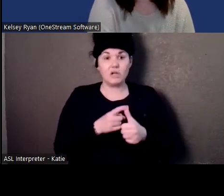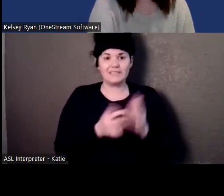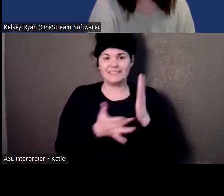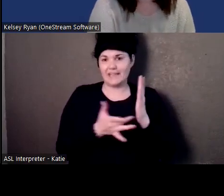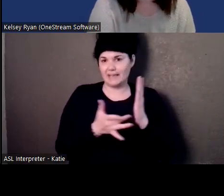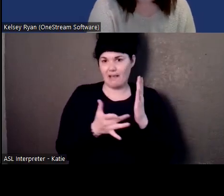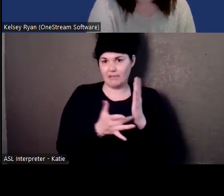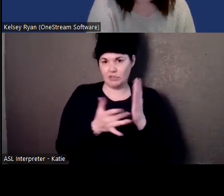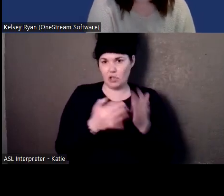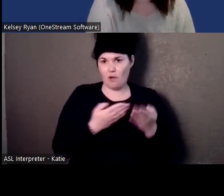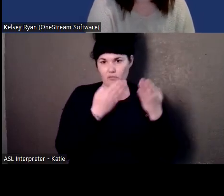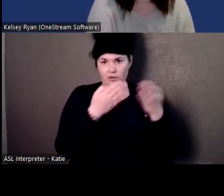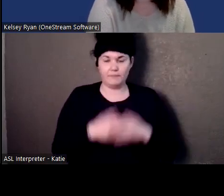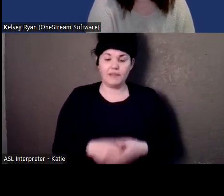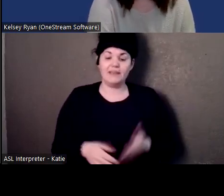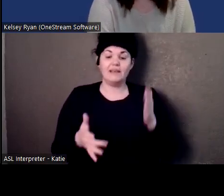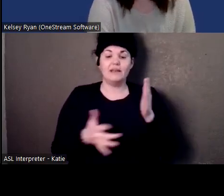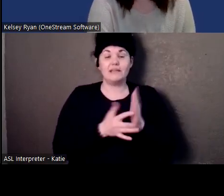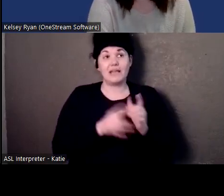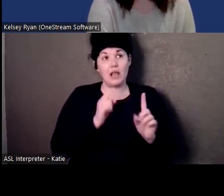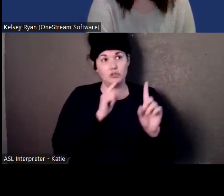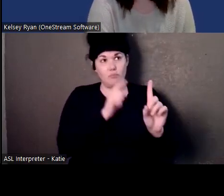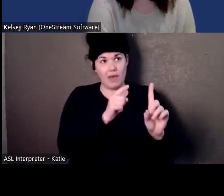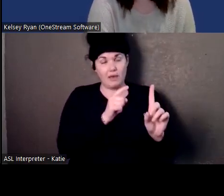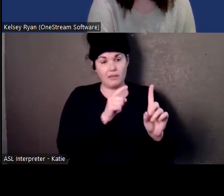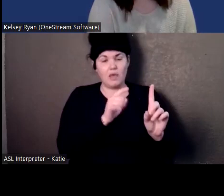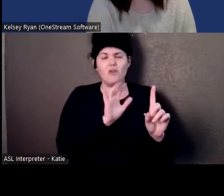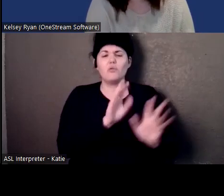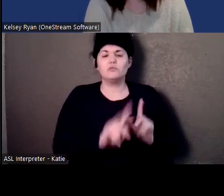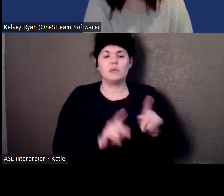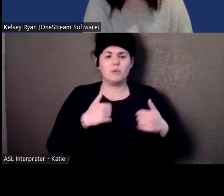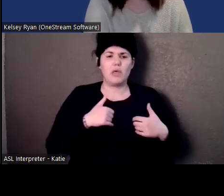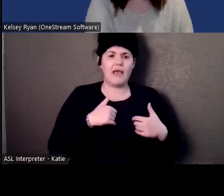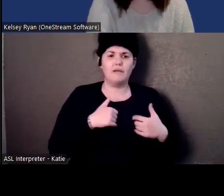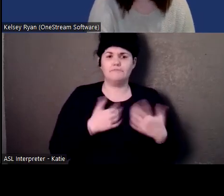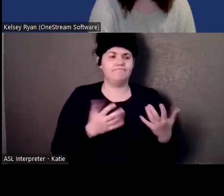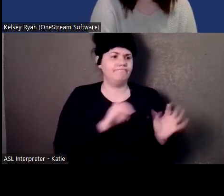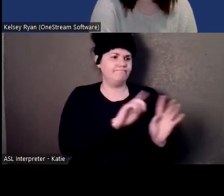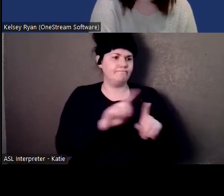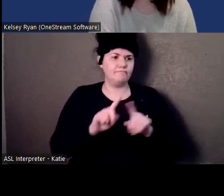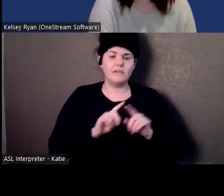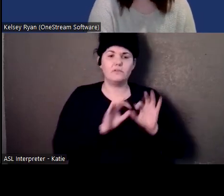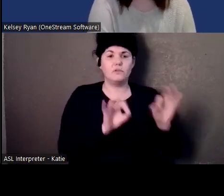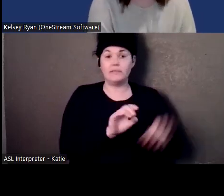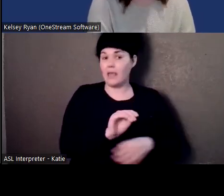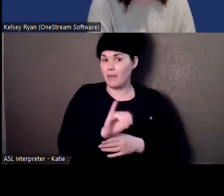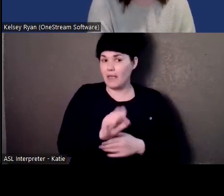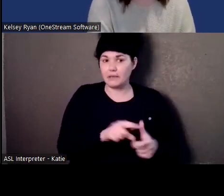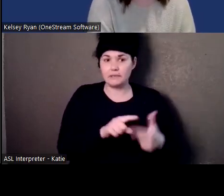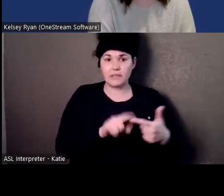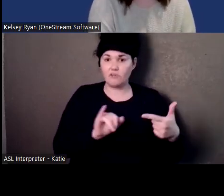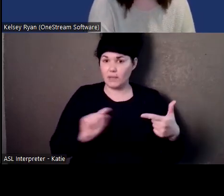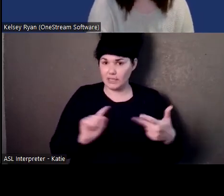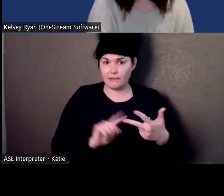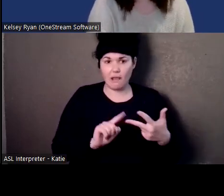our technology path, those individuals have a mixture of degrees from MIS, information technology, some have